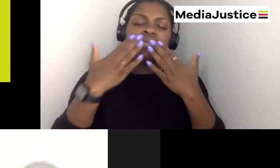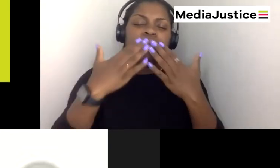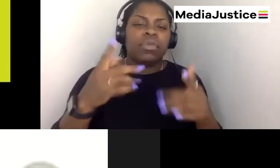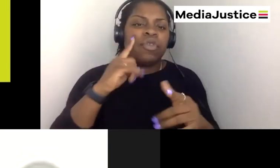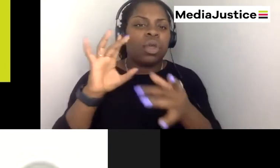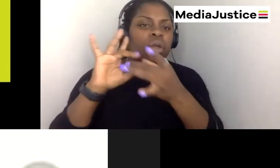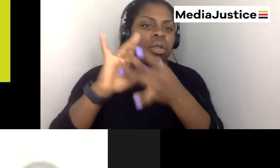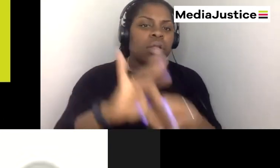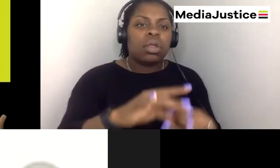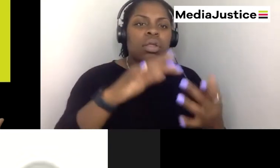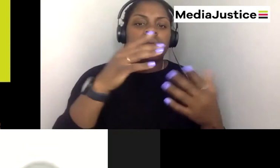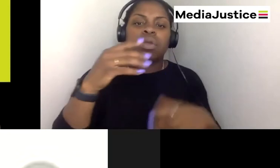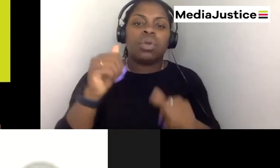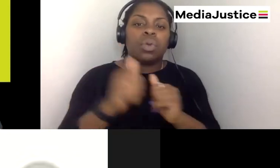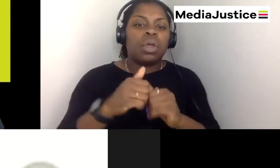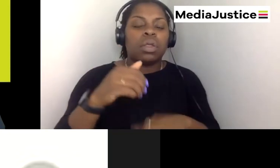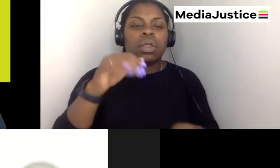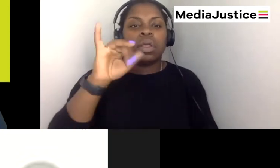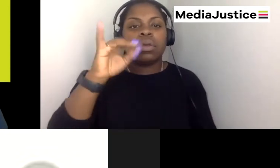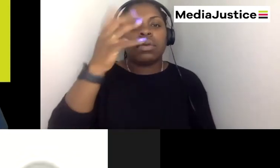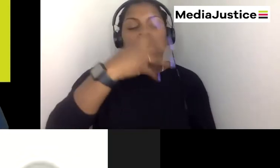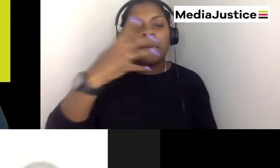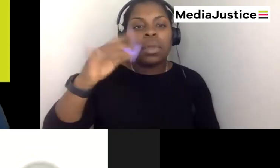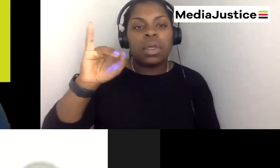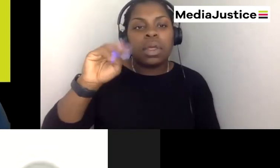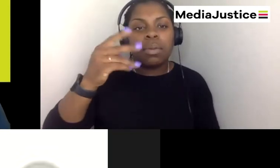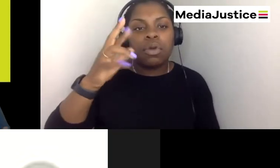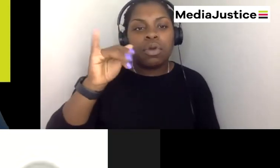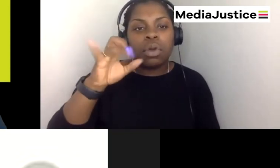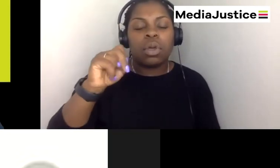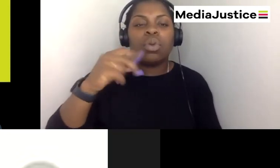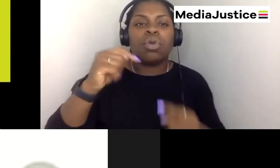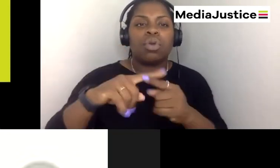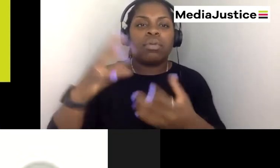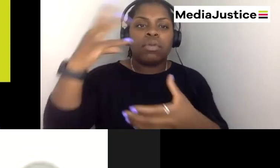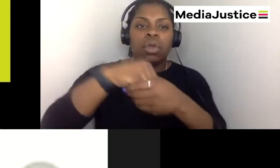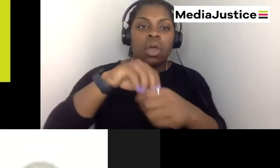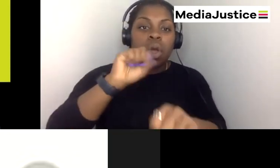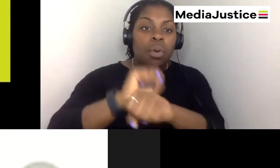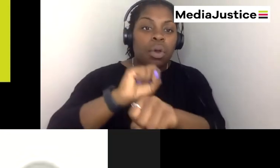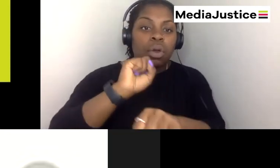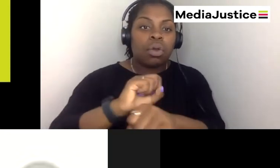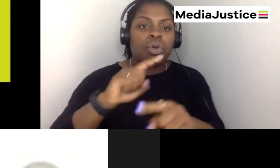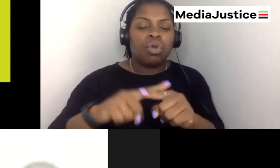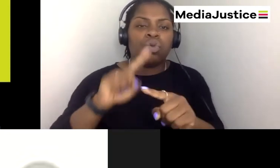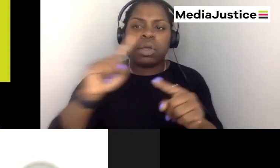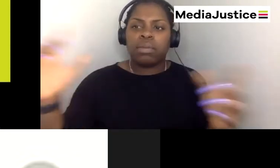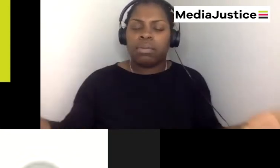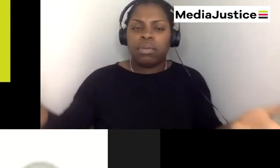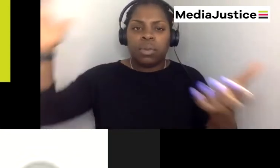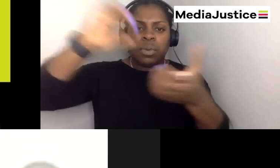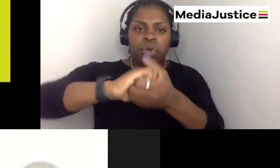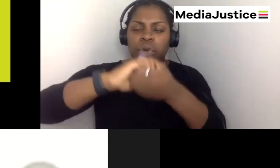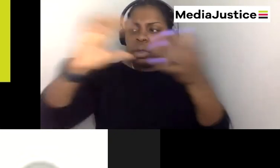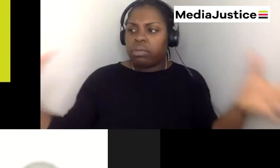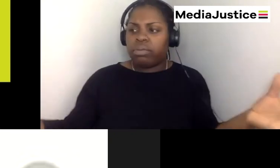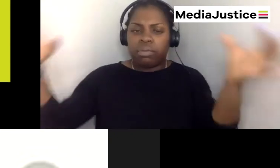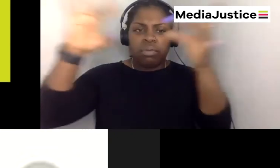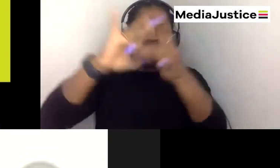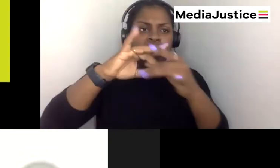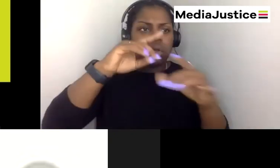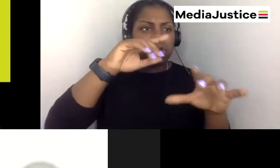up with immigration. It's one of the things we try to do in our work is to bridge the different sectors that are